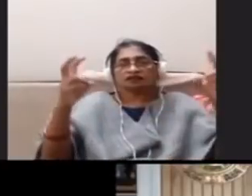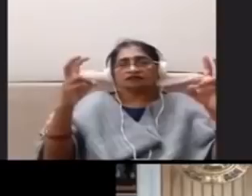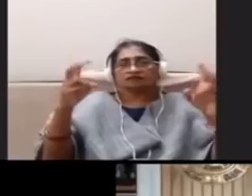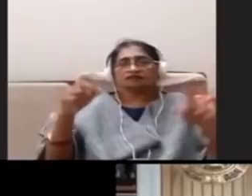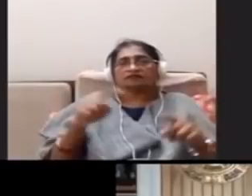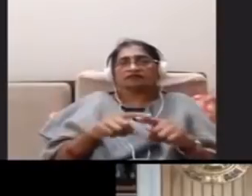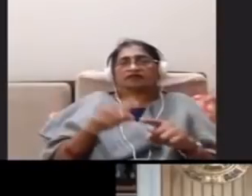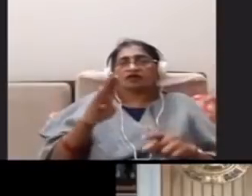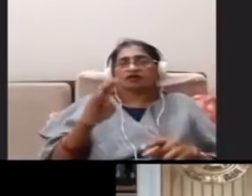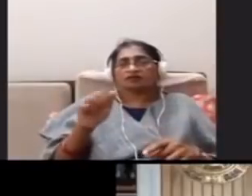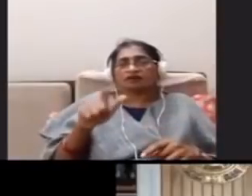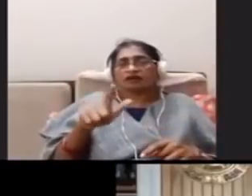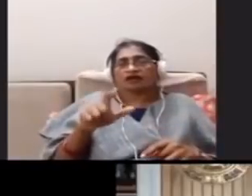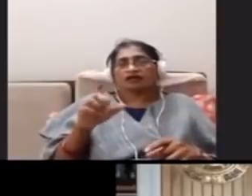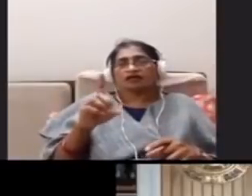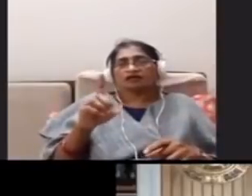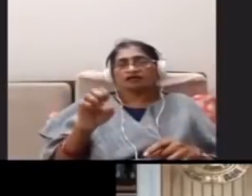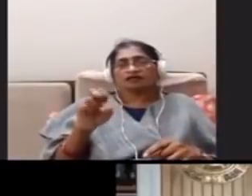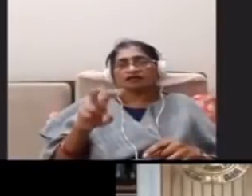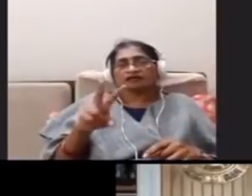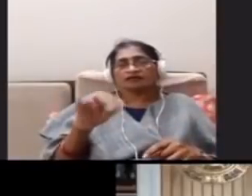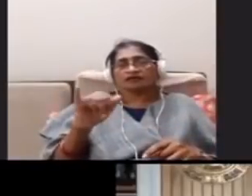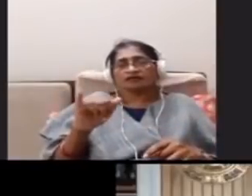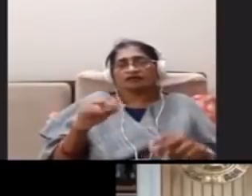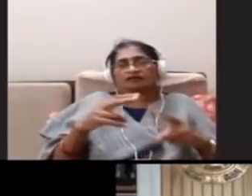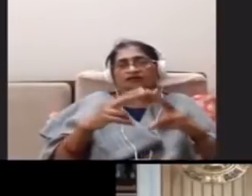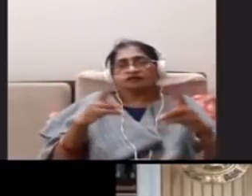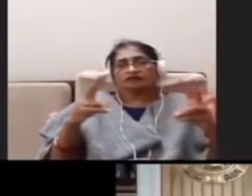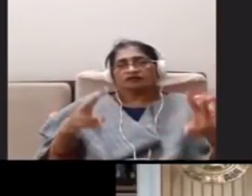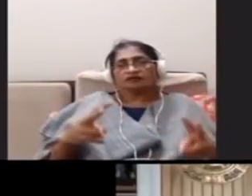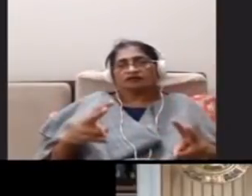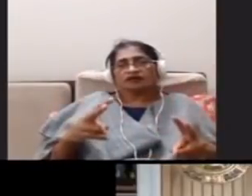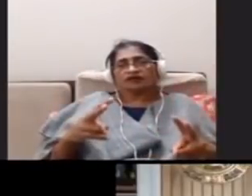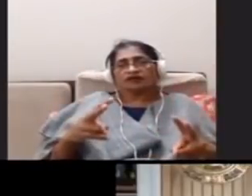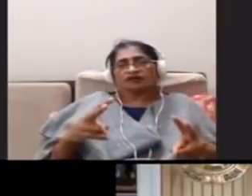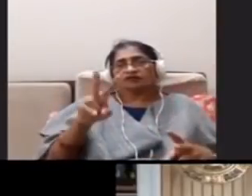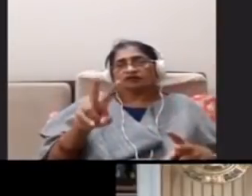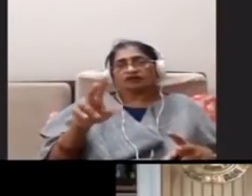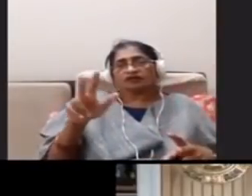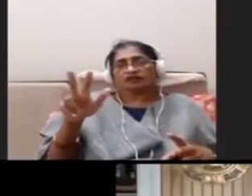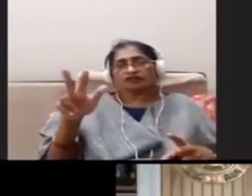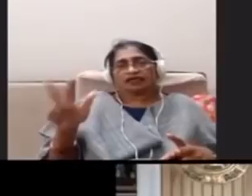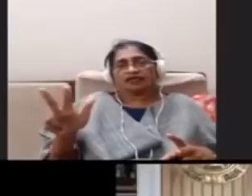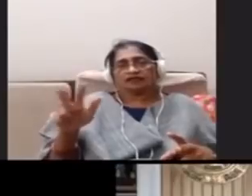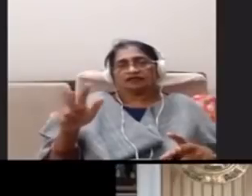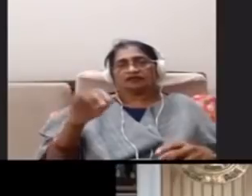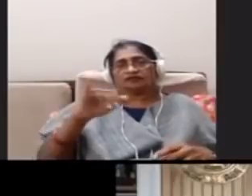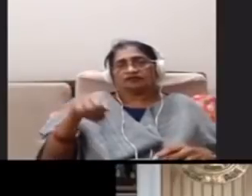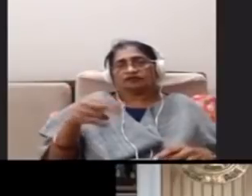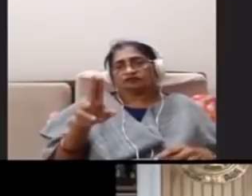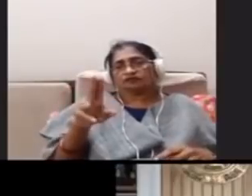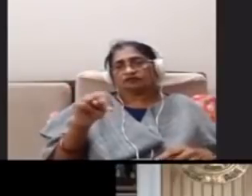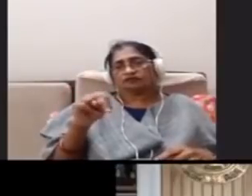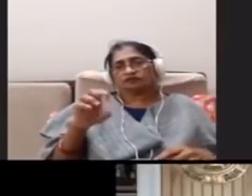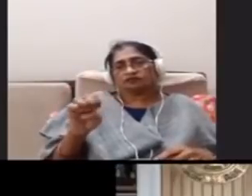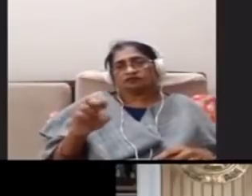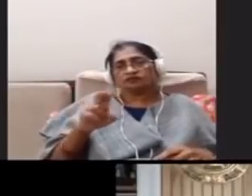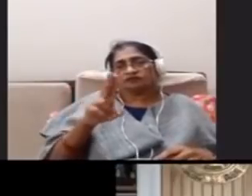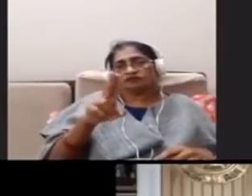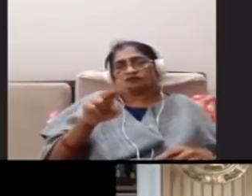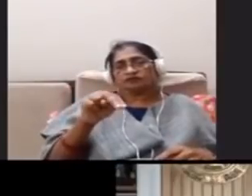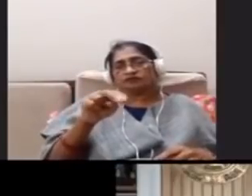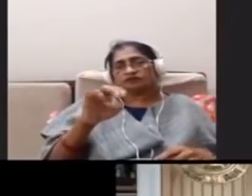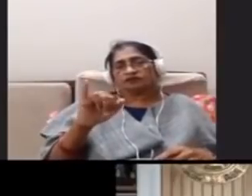Baladevi Chandrasekhar. In a very rare honor, on the 28th of June, 2018, the UNESCO head office in